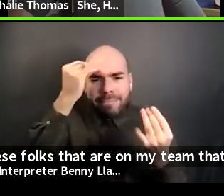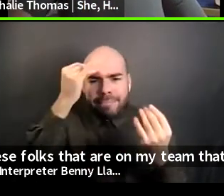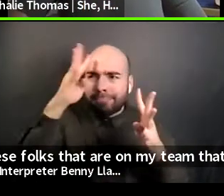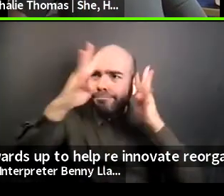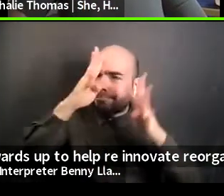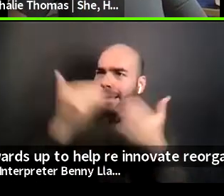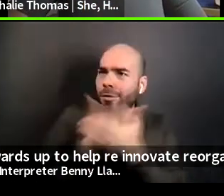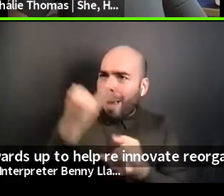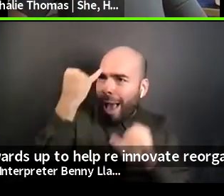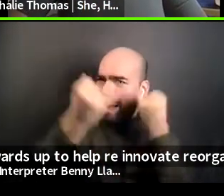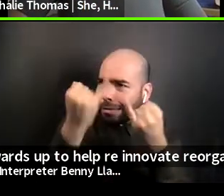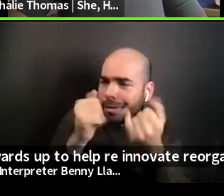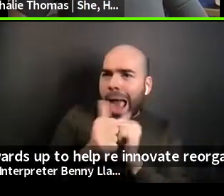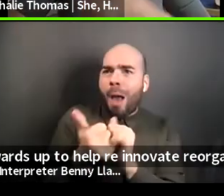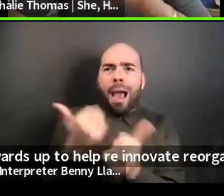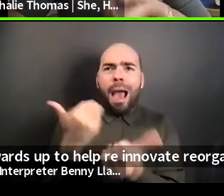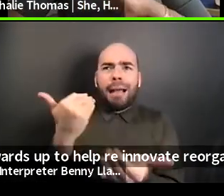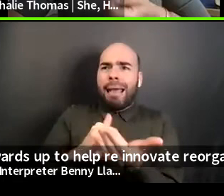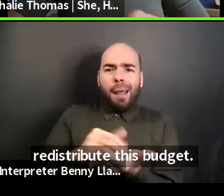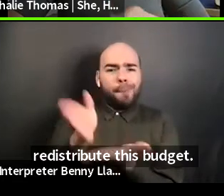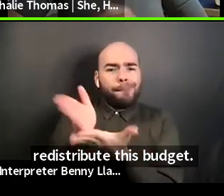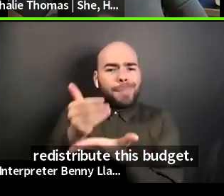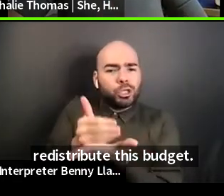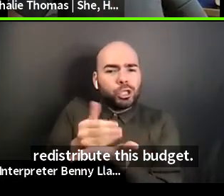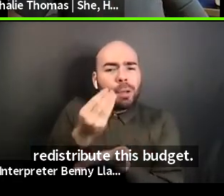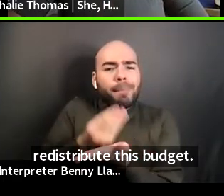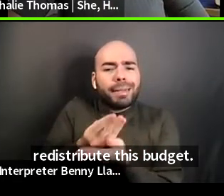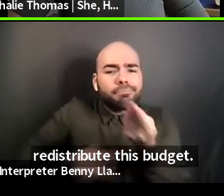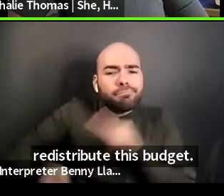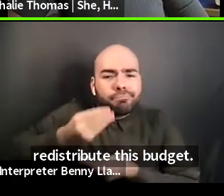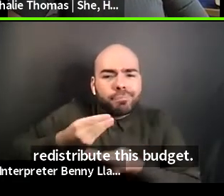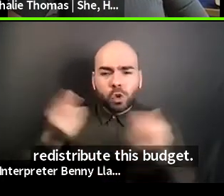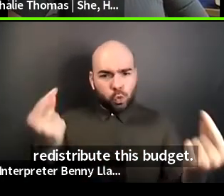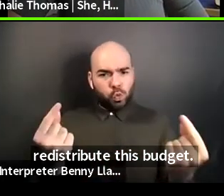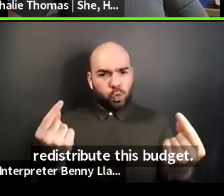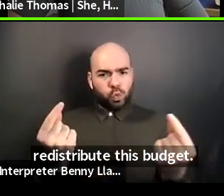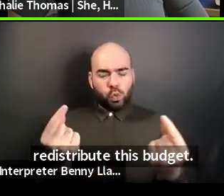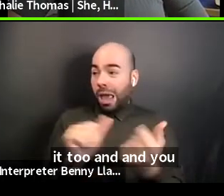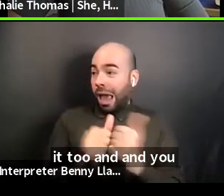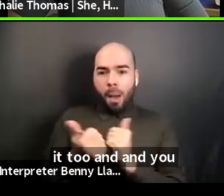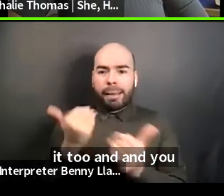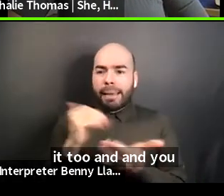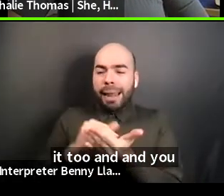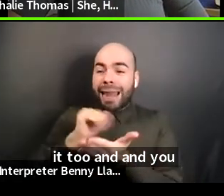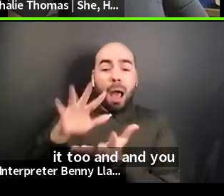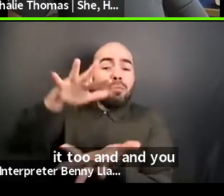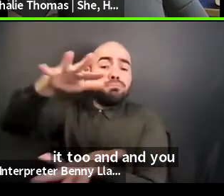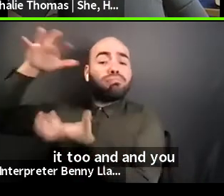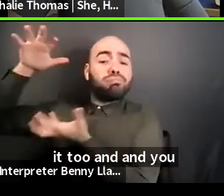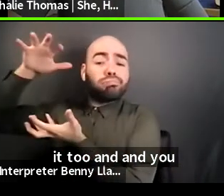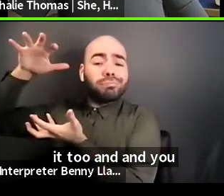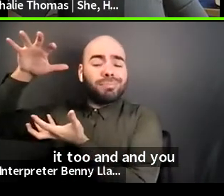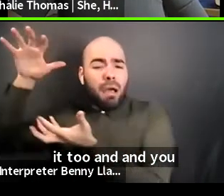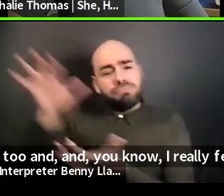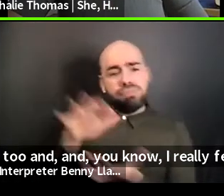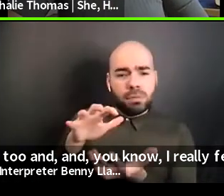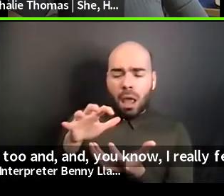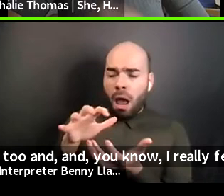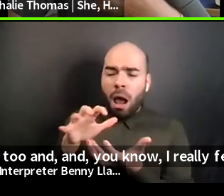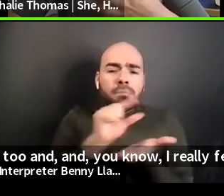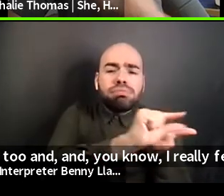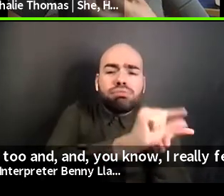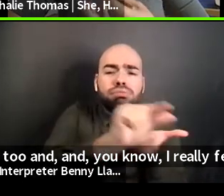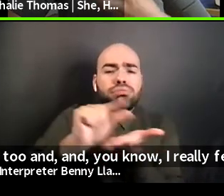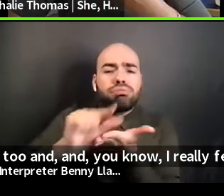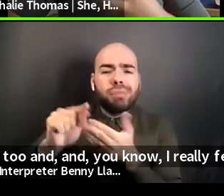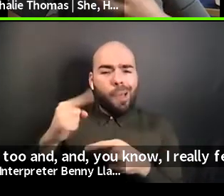redistribute this budget. Because that's part of it too. And you know, I really feel strongly about that. And